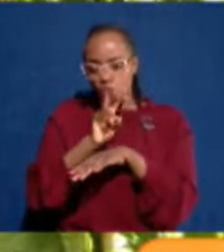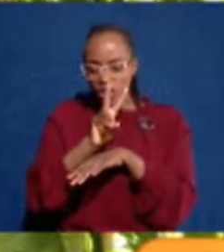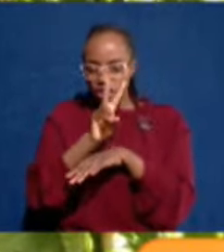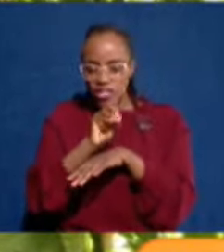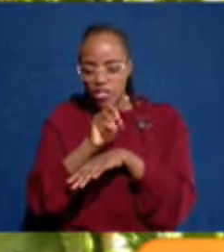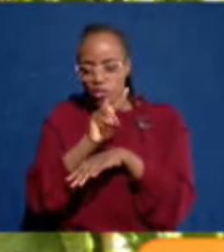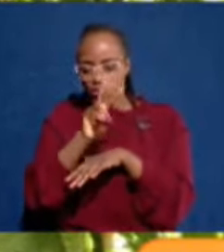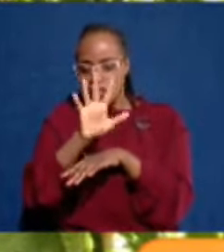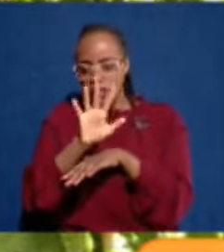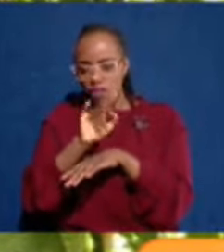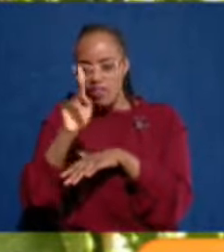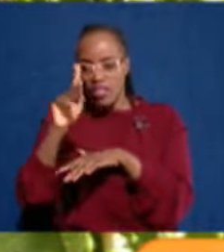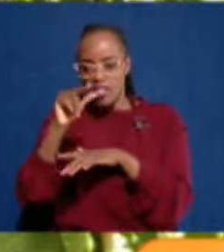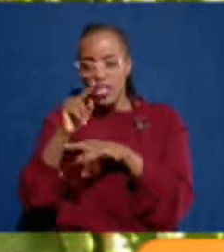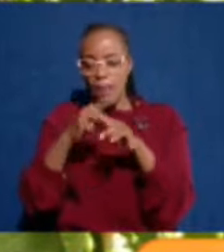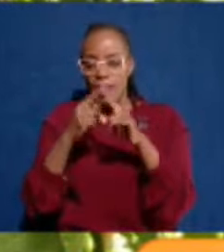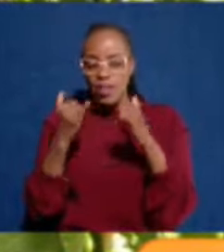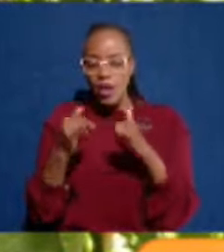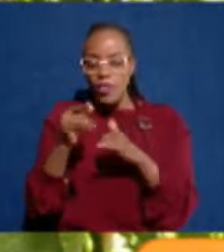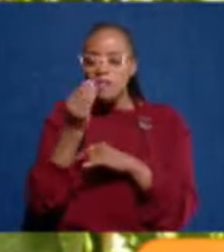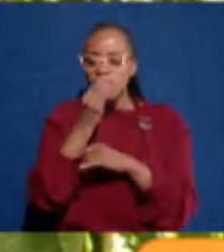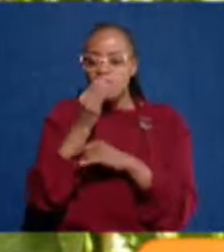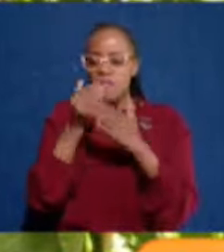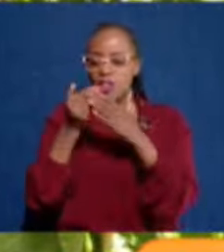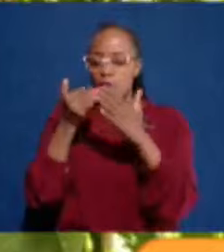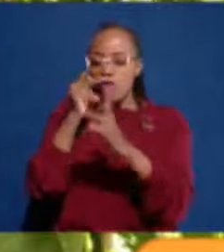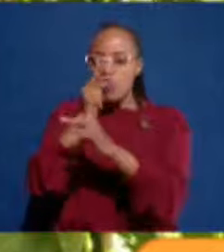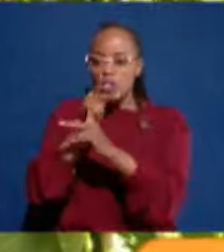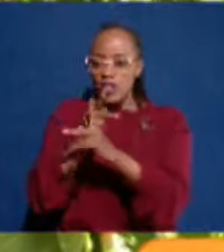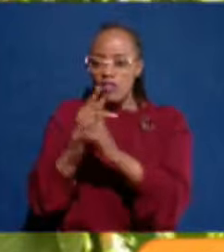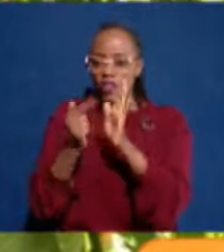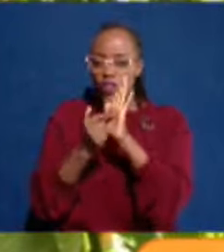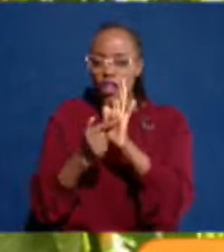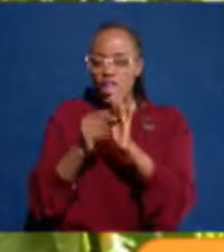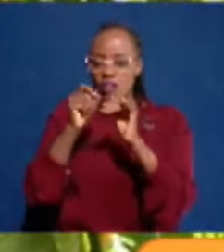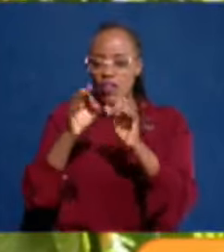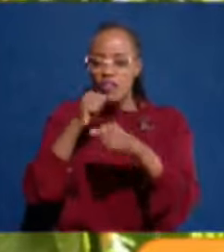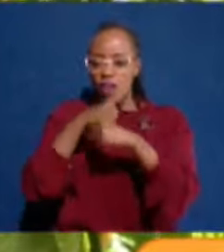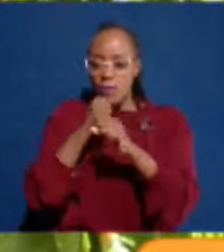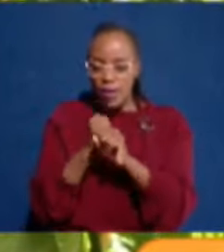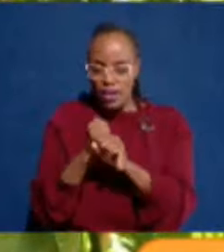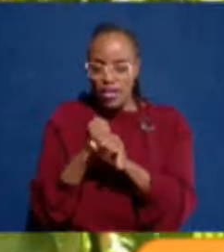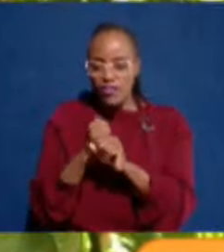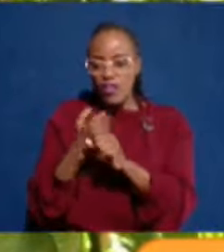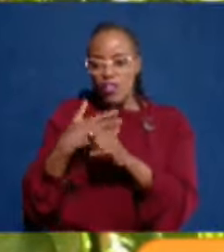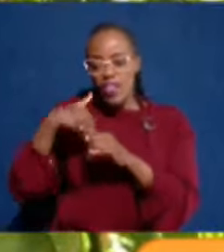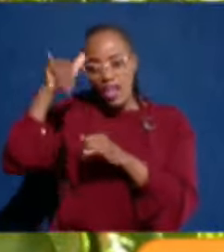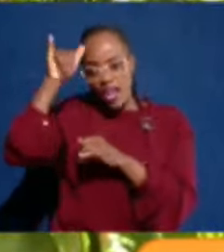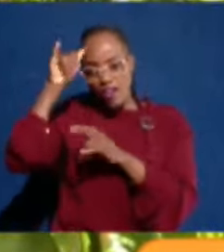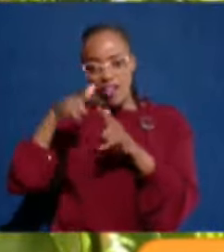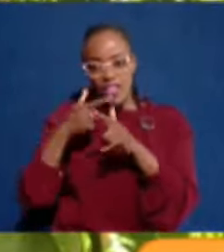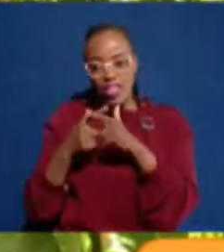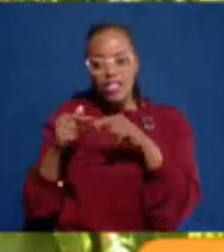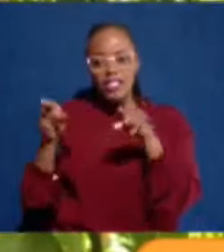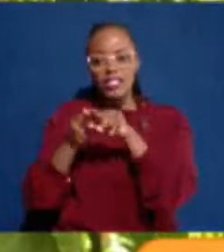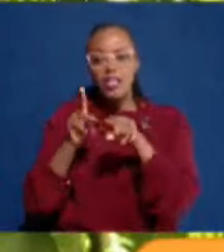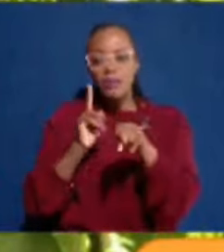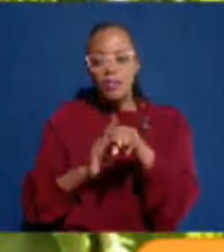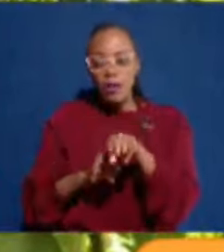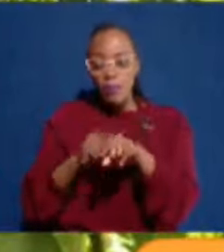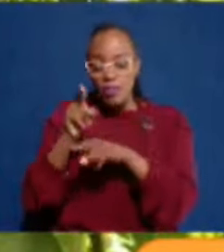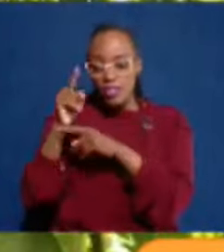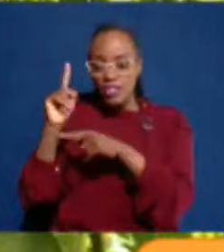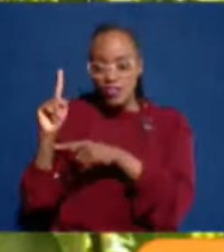20 to 25 kgs. So ile chakula nilikuwa nikistock, tuseme kama nimetengeneza store ya ngombe, automatically ile ya